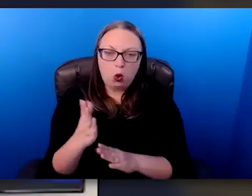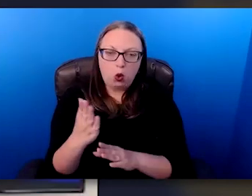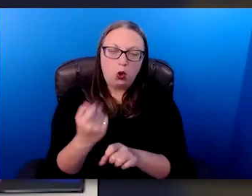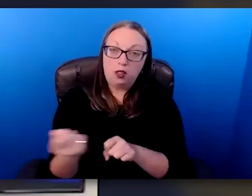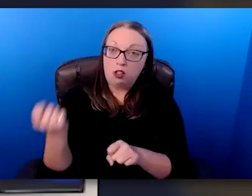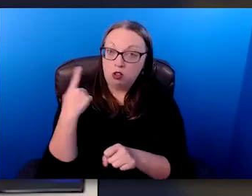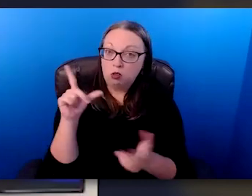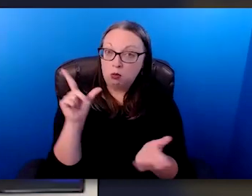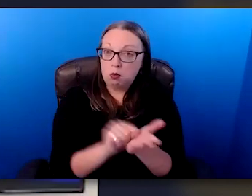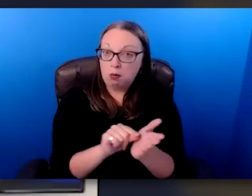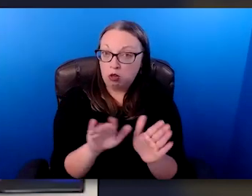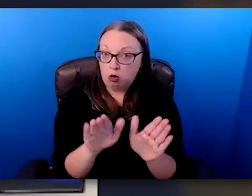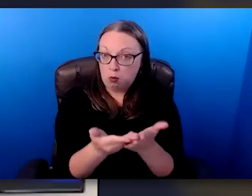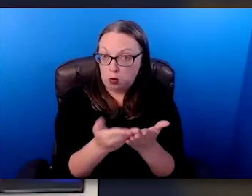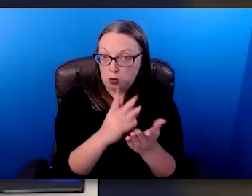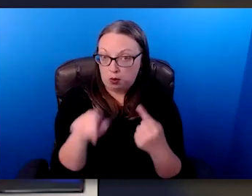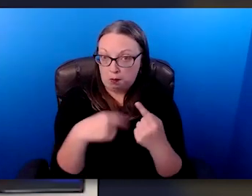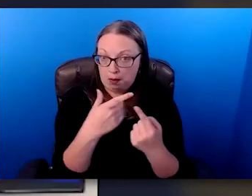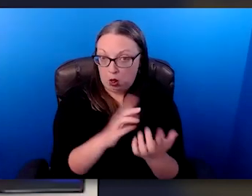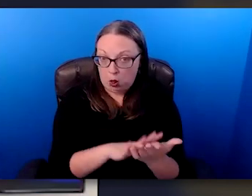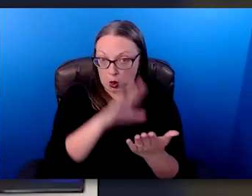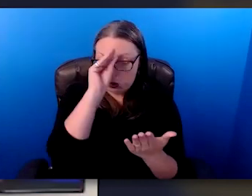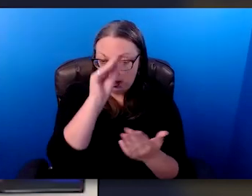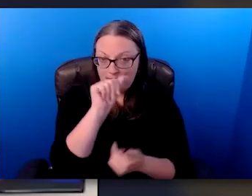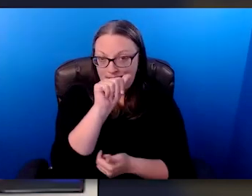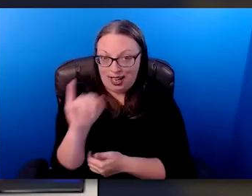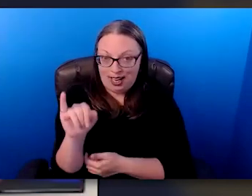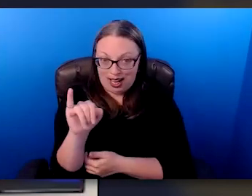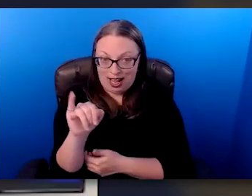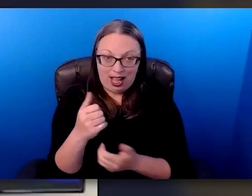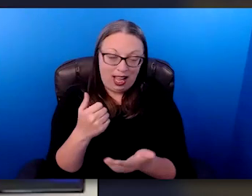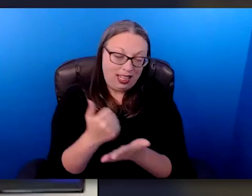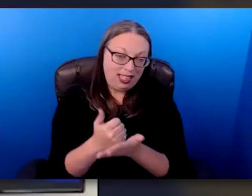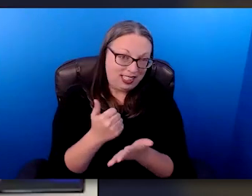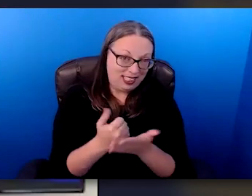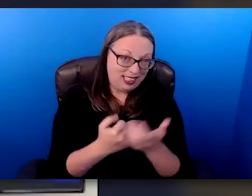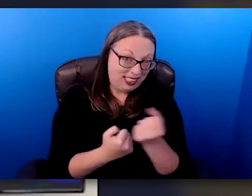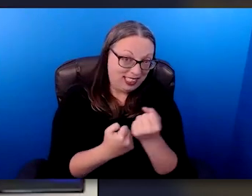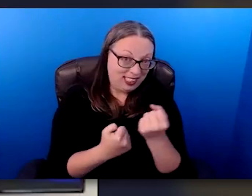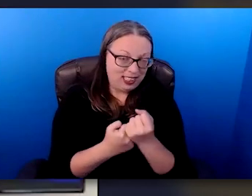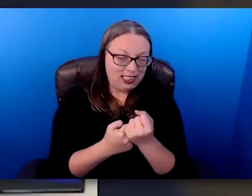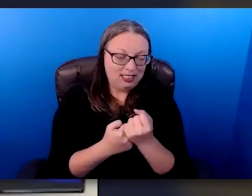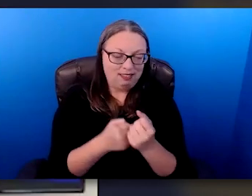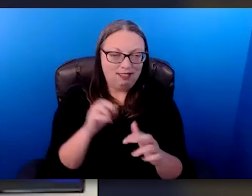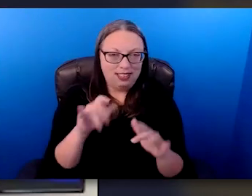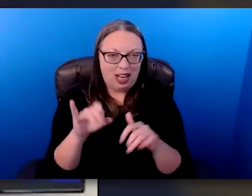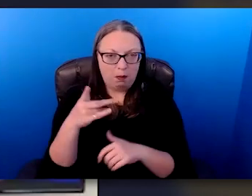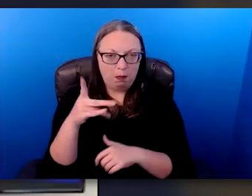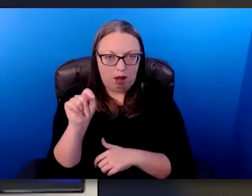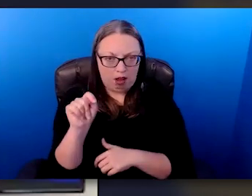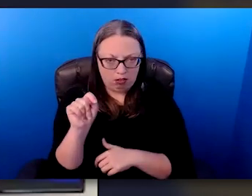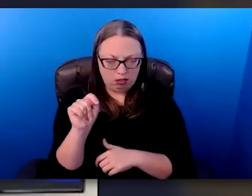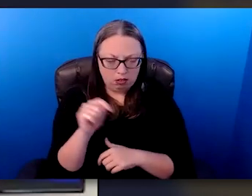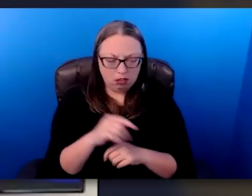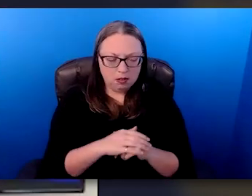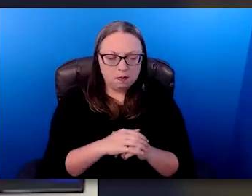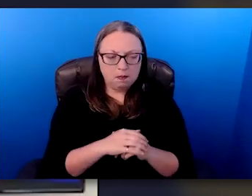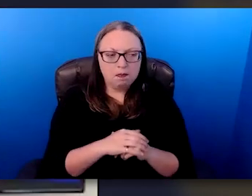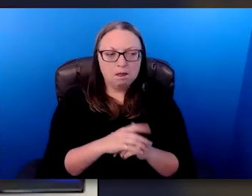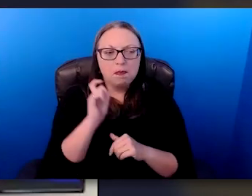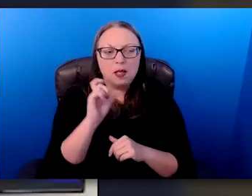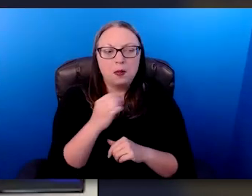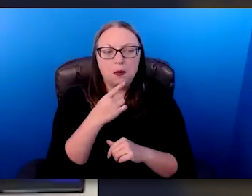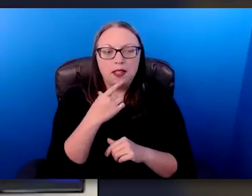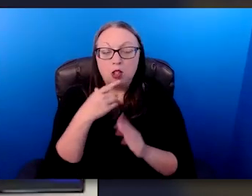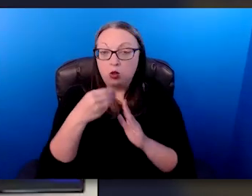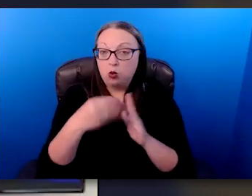textbook on learning AI-assisted Python. And so very quickly jumped on this to say, you know, our